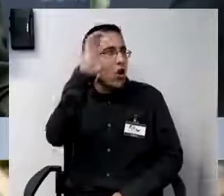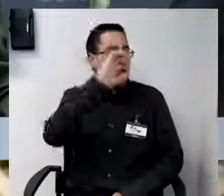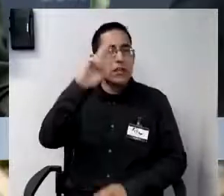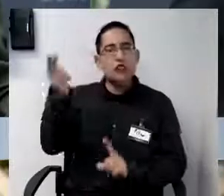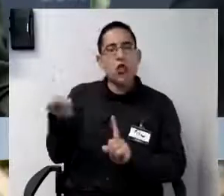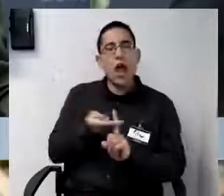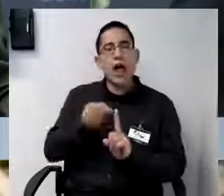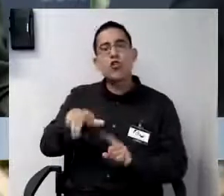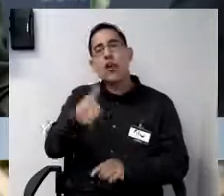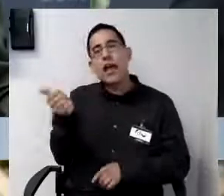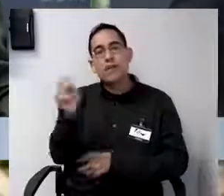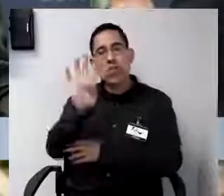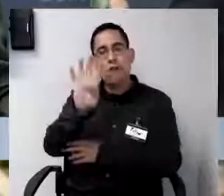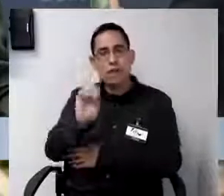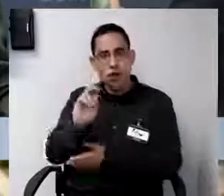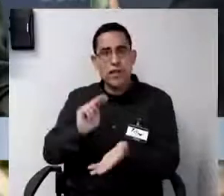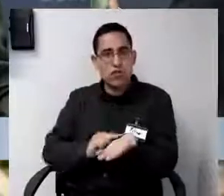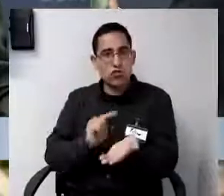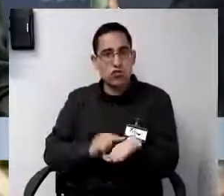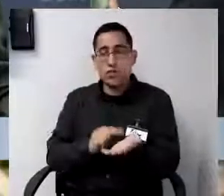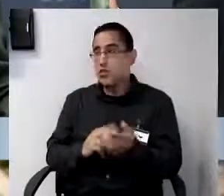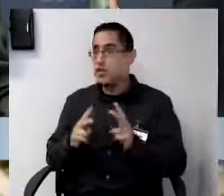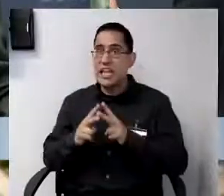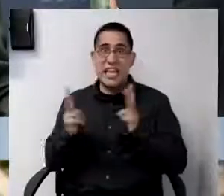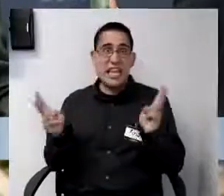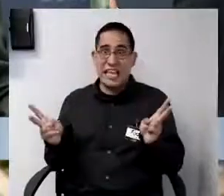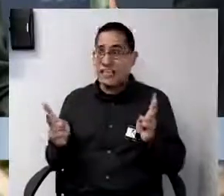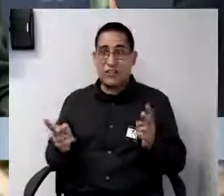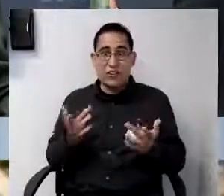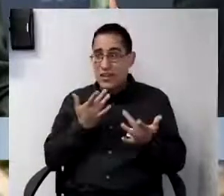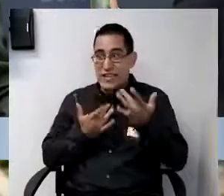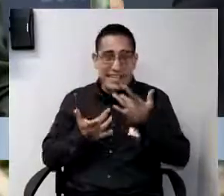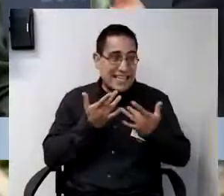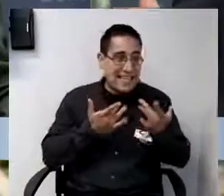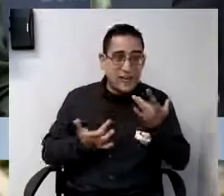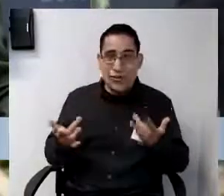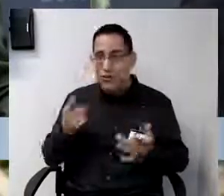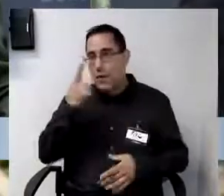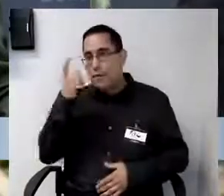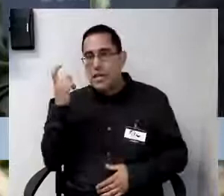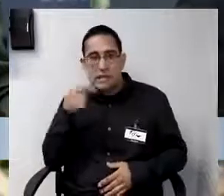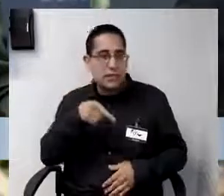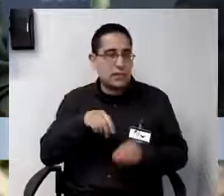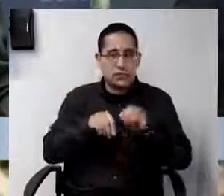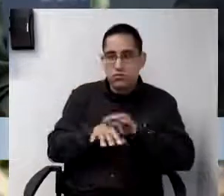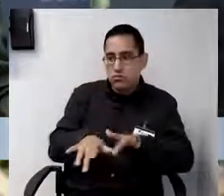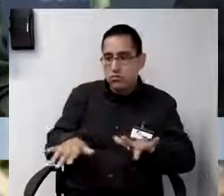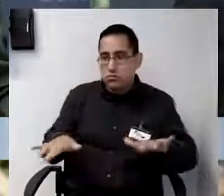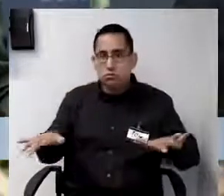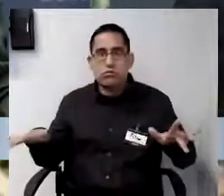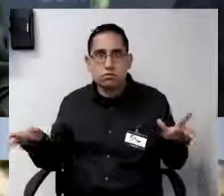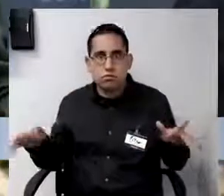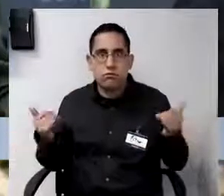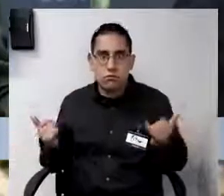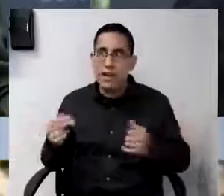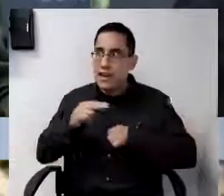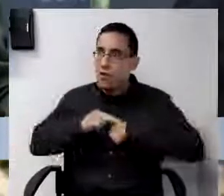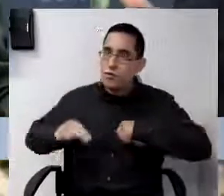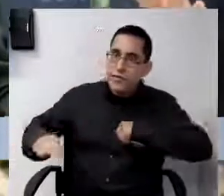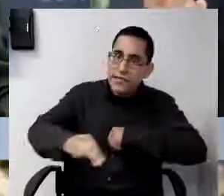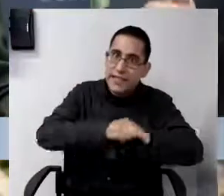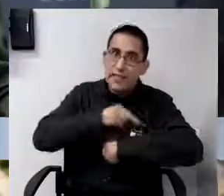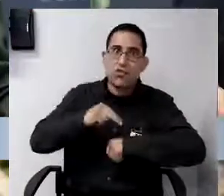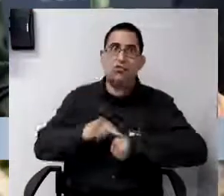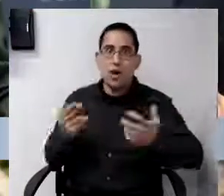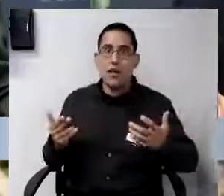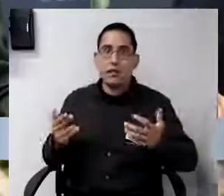they're very scarce because this surge is breaking out nationwide, so they're not as available as they were before. We